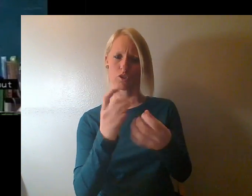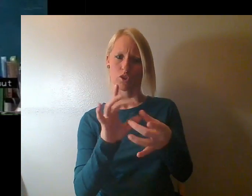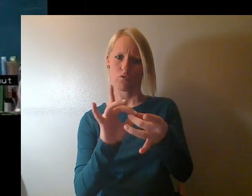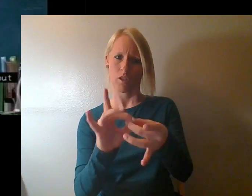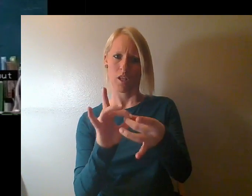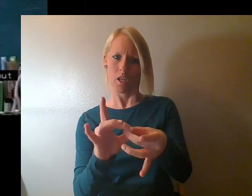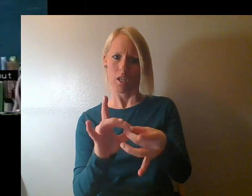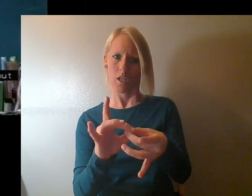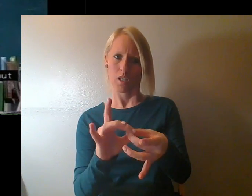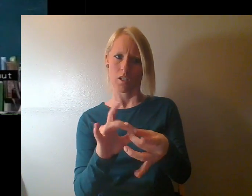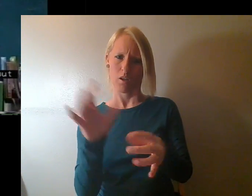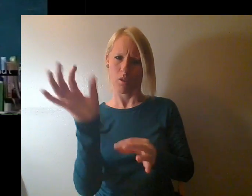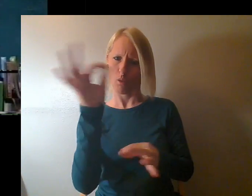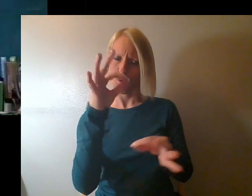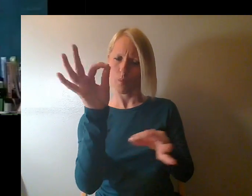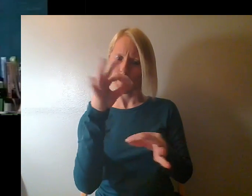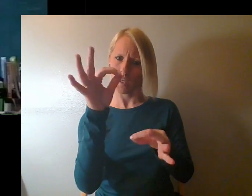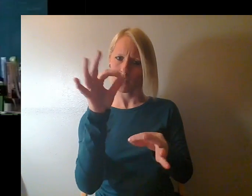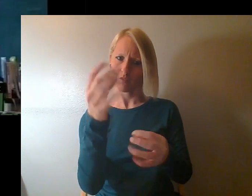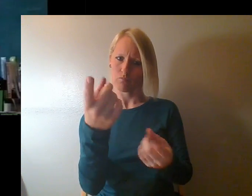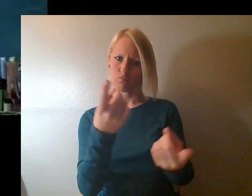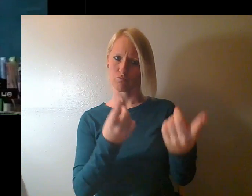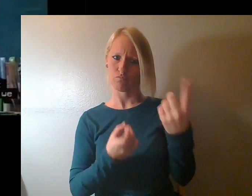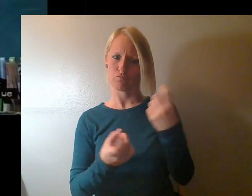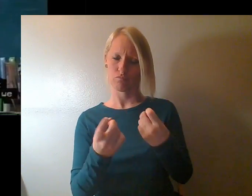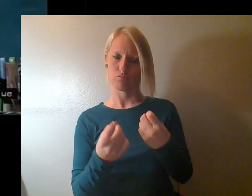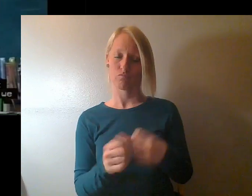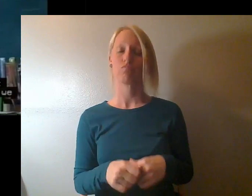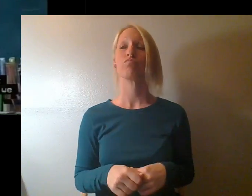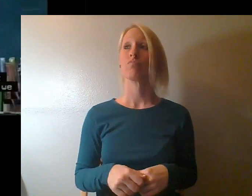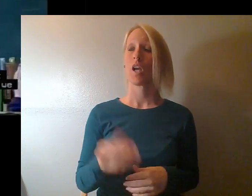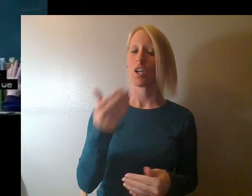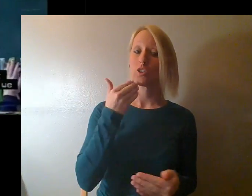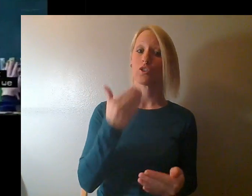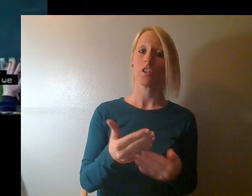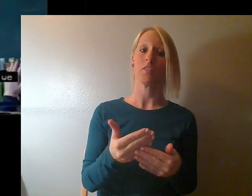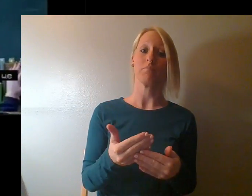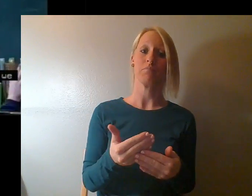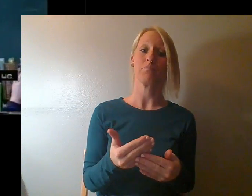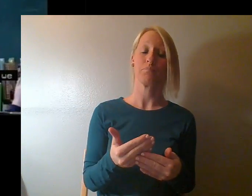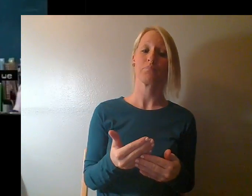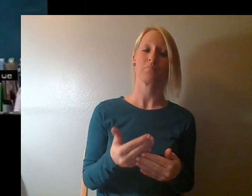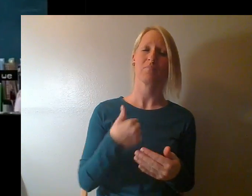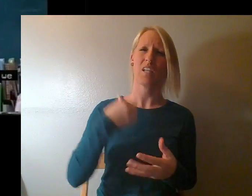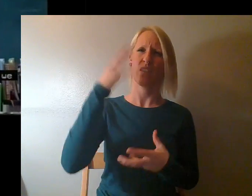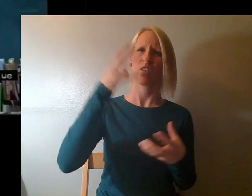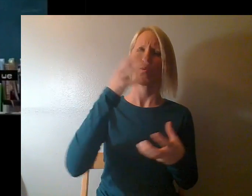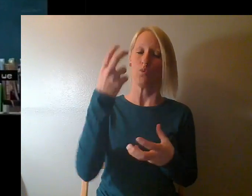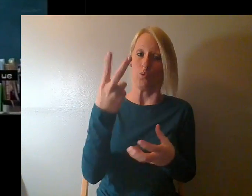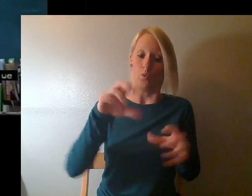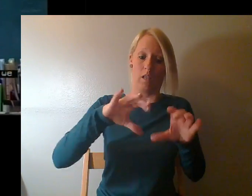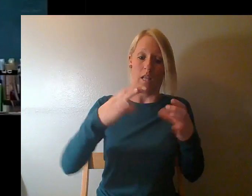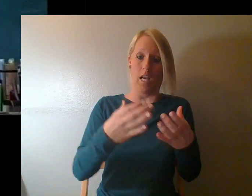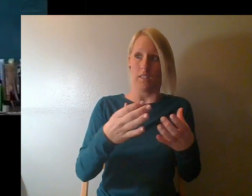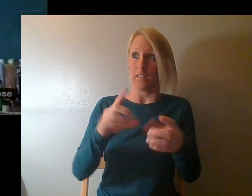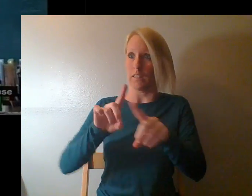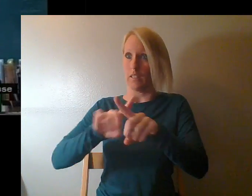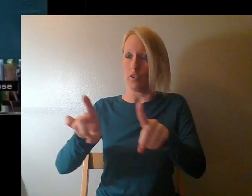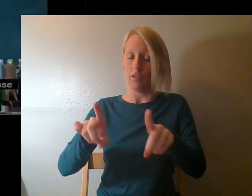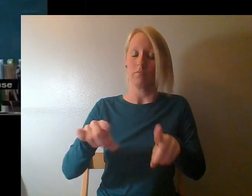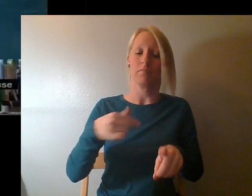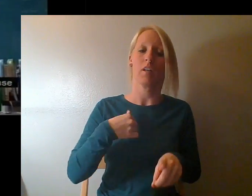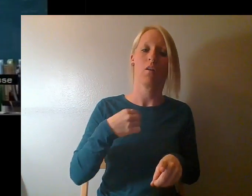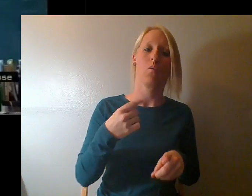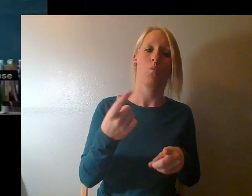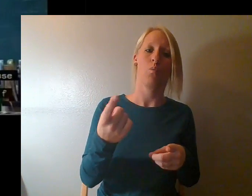Hey, this is good. 'Cause with the two classes, I get confused at times where we left off. So, Jenna, What do we depend on those things